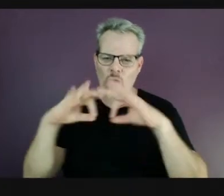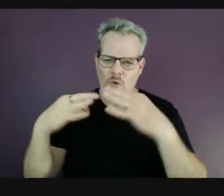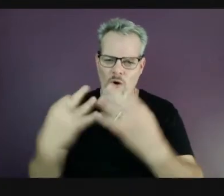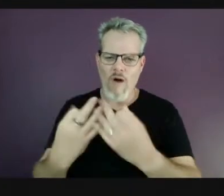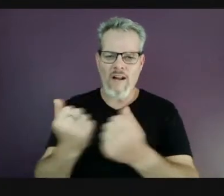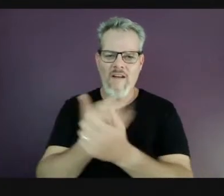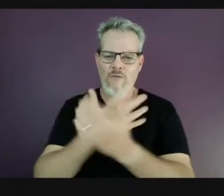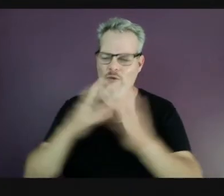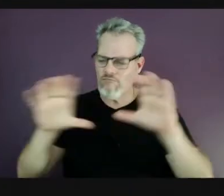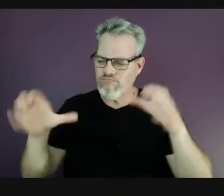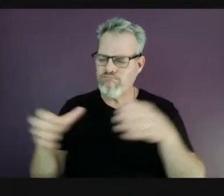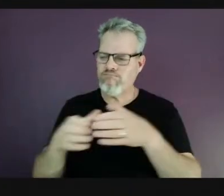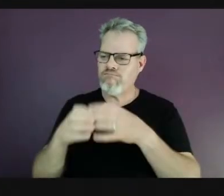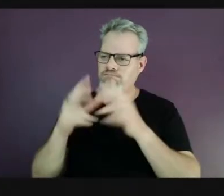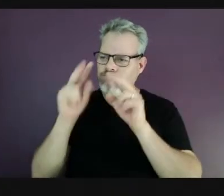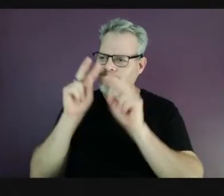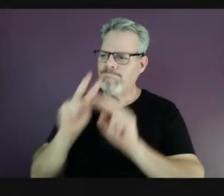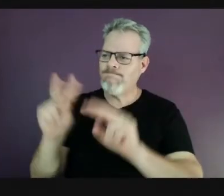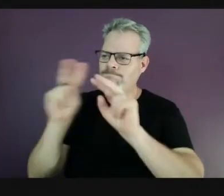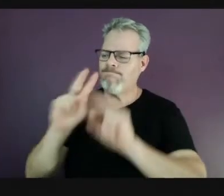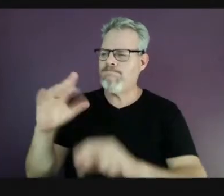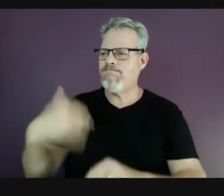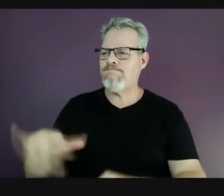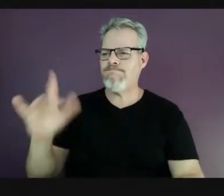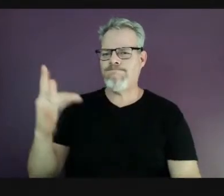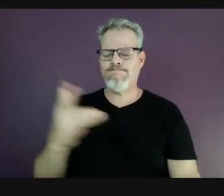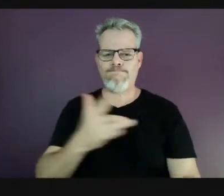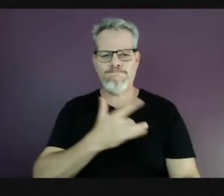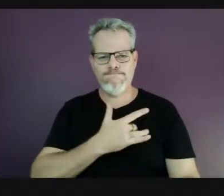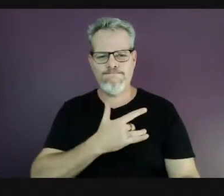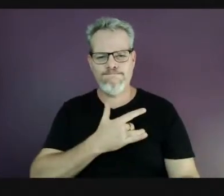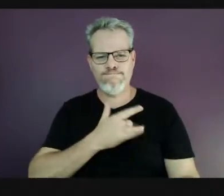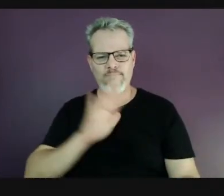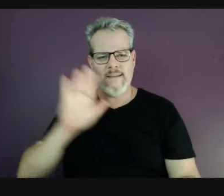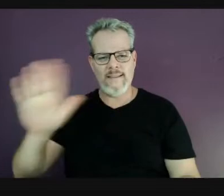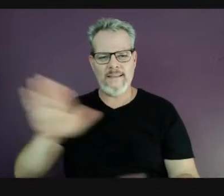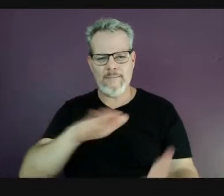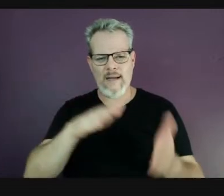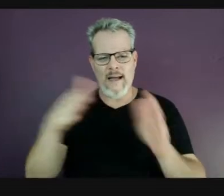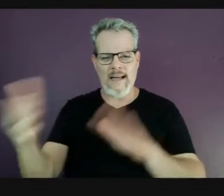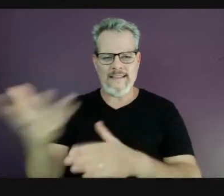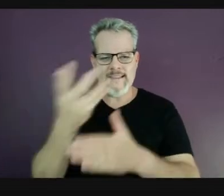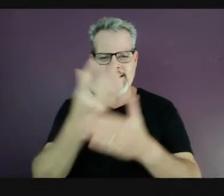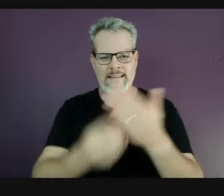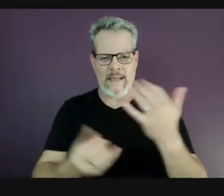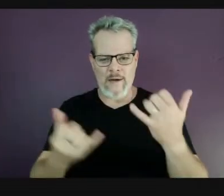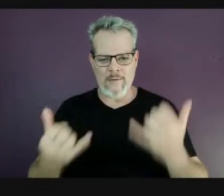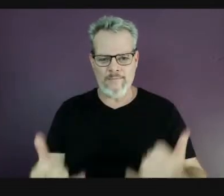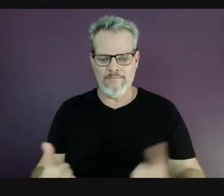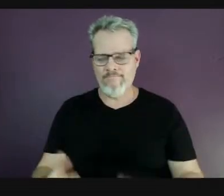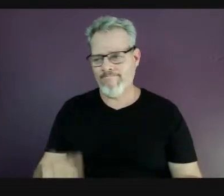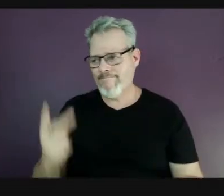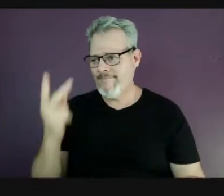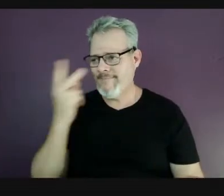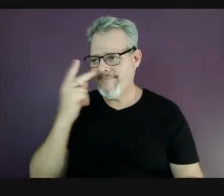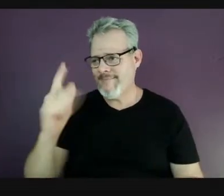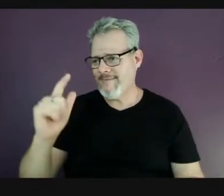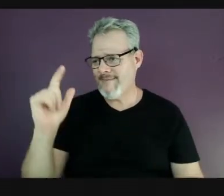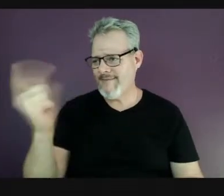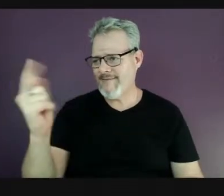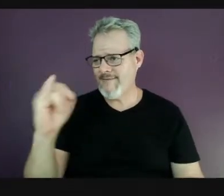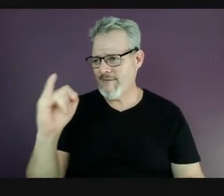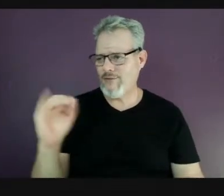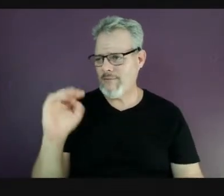Hawaiian family, likely touched by Jim's passing here. So to you, Jim. All right,